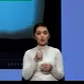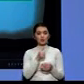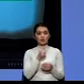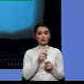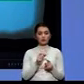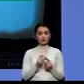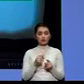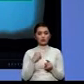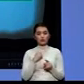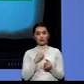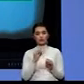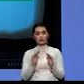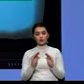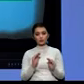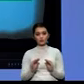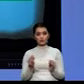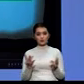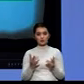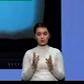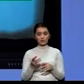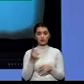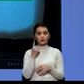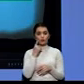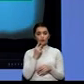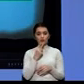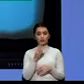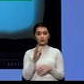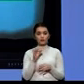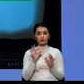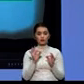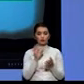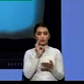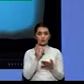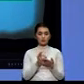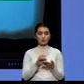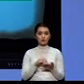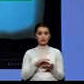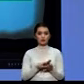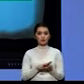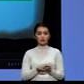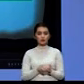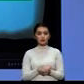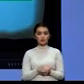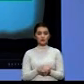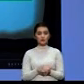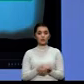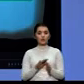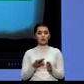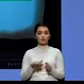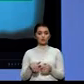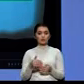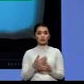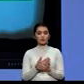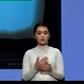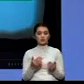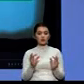Yashiringan so'zlarni o'z joyiga qo'yishingiz kerak. O'ylab ko'ring va to'g'ri javoblarni belgilang. So'ngra